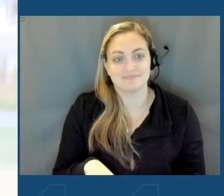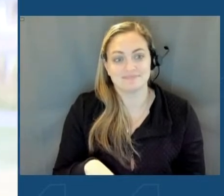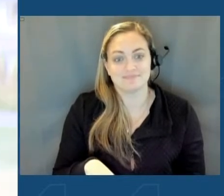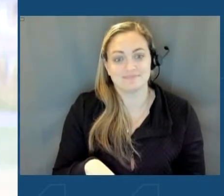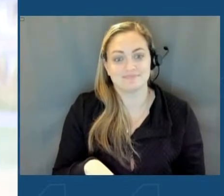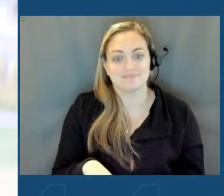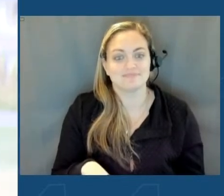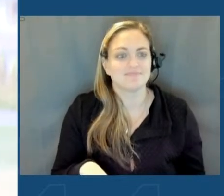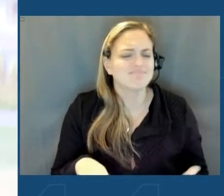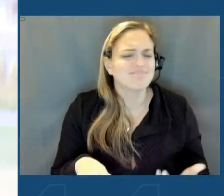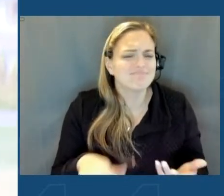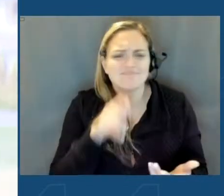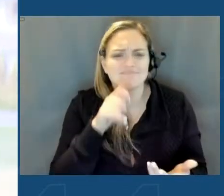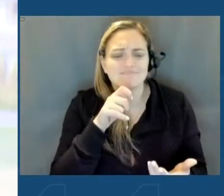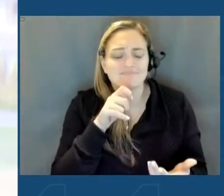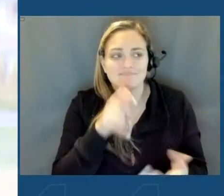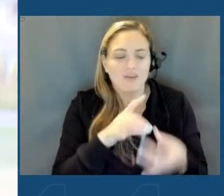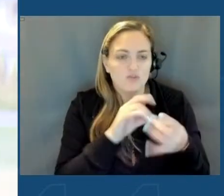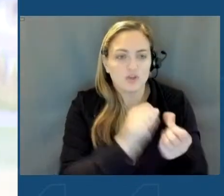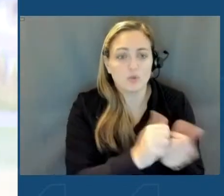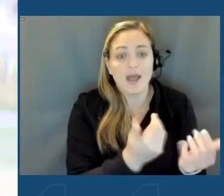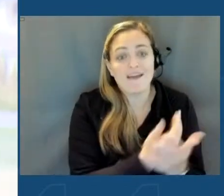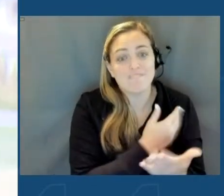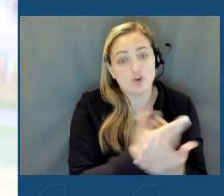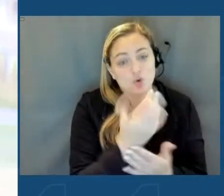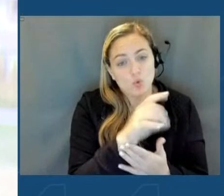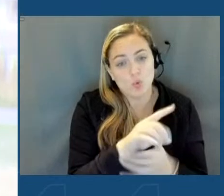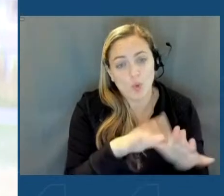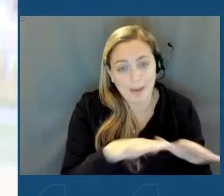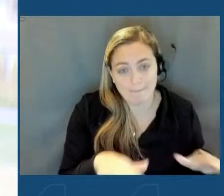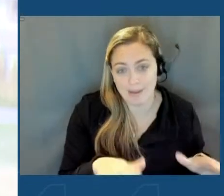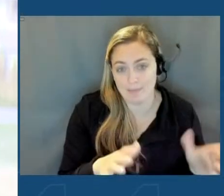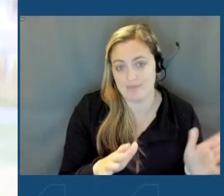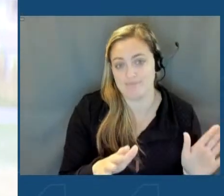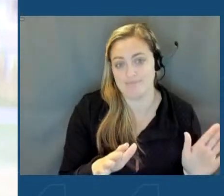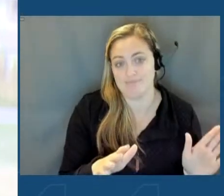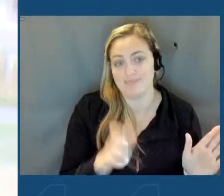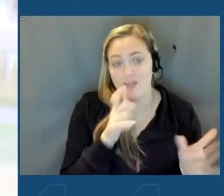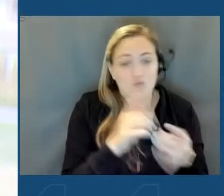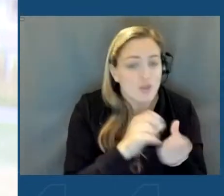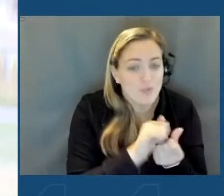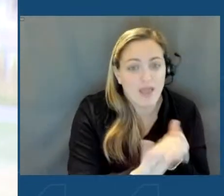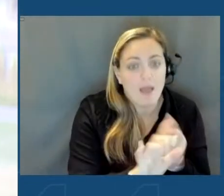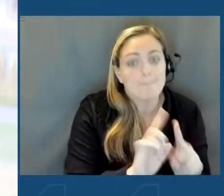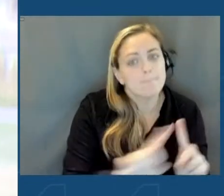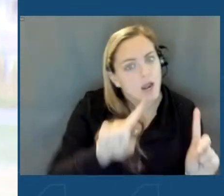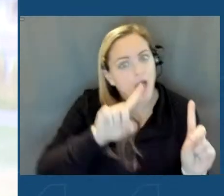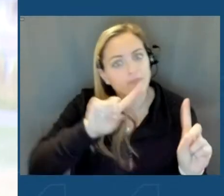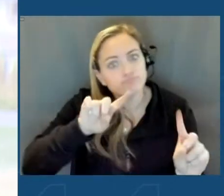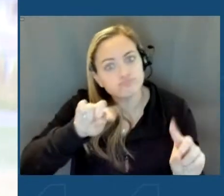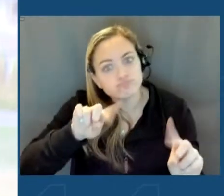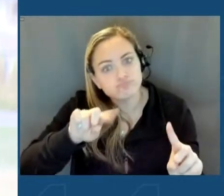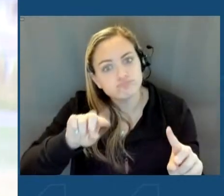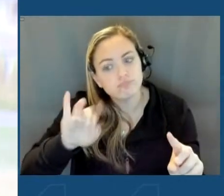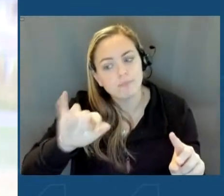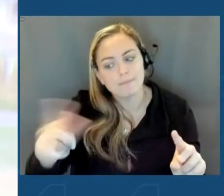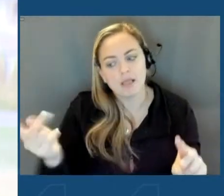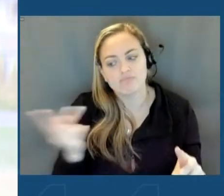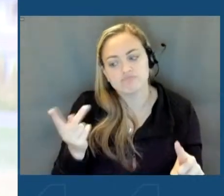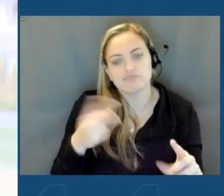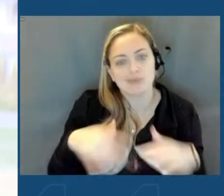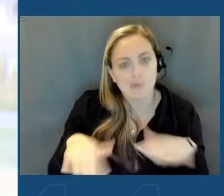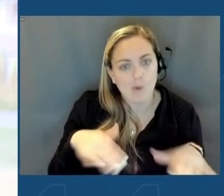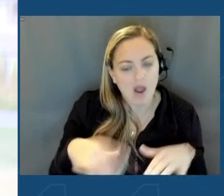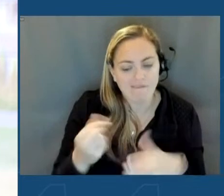And it has nothing to do with the fact that I have a new grandbaby, okay? And I'm telling you, it's not. But I go down there. You know, Bill and I walked down there even just a